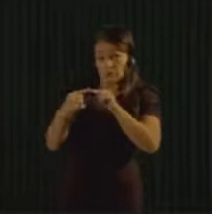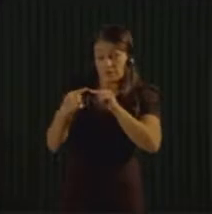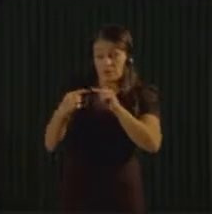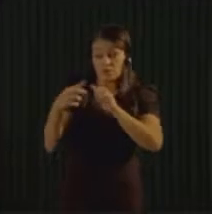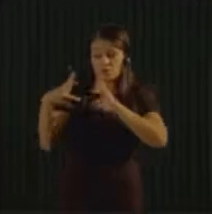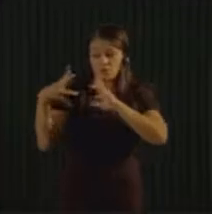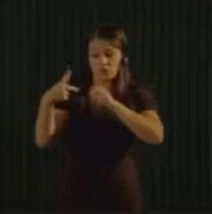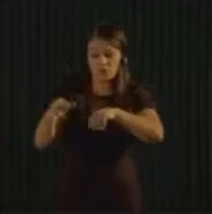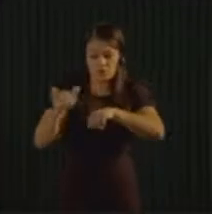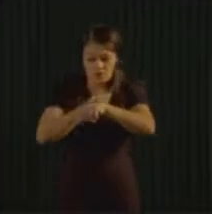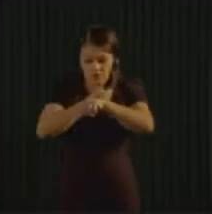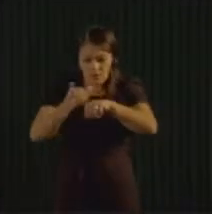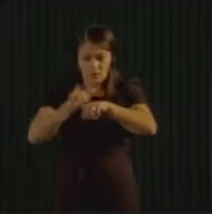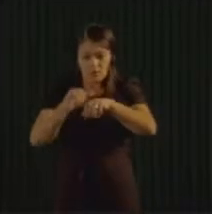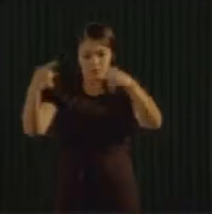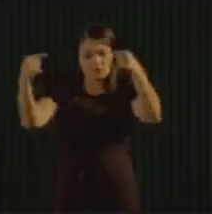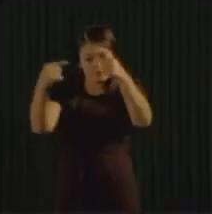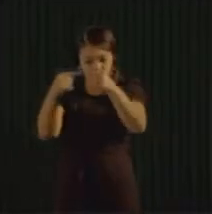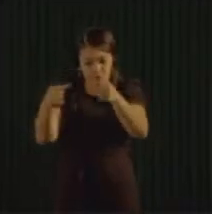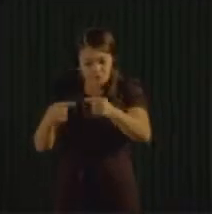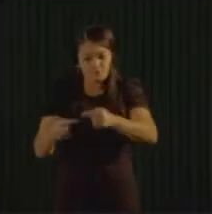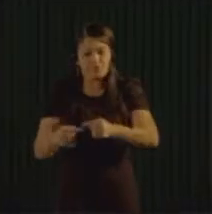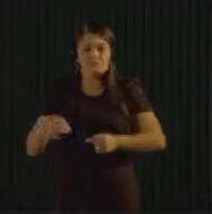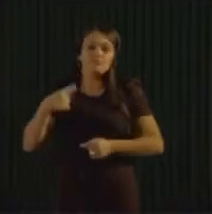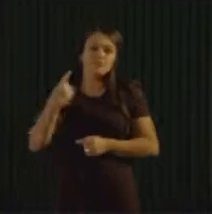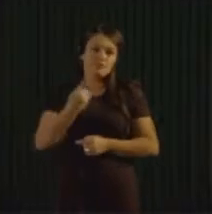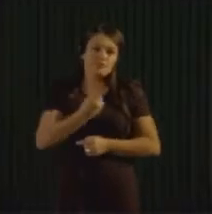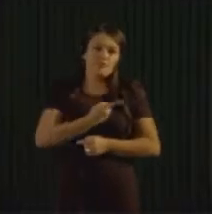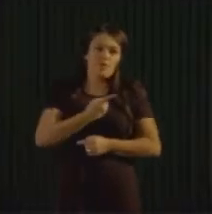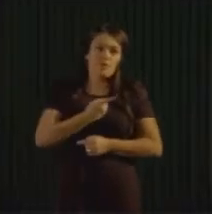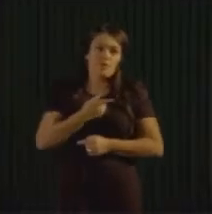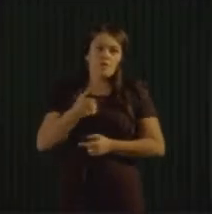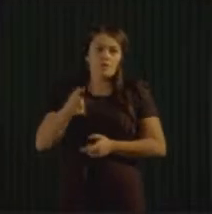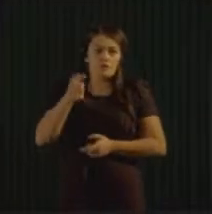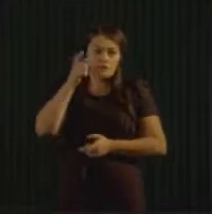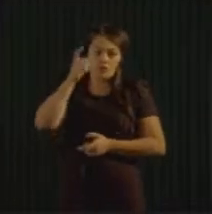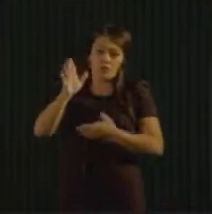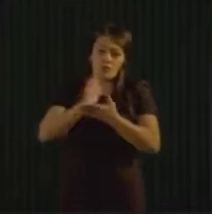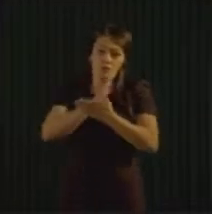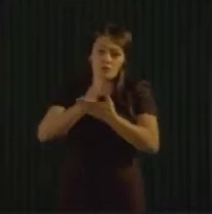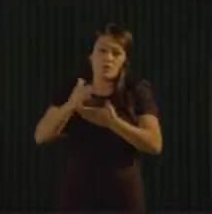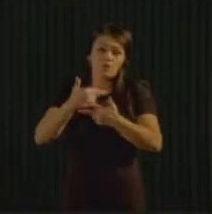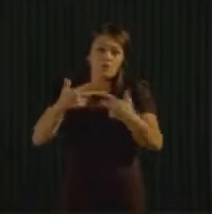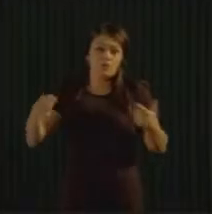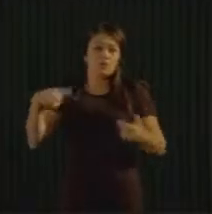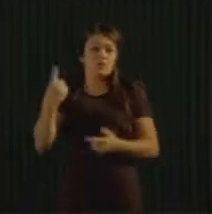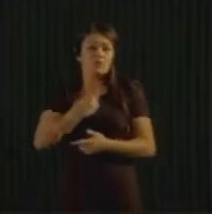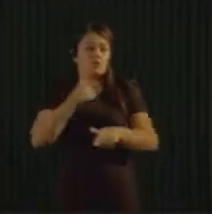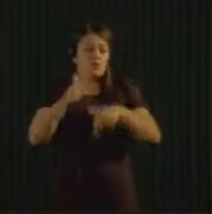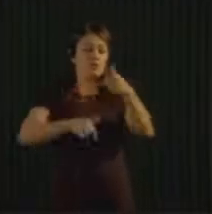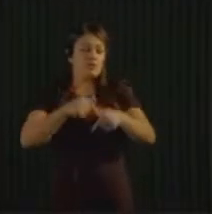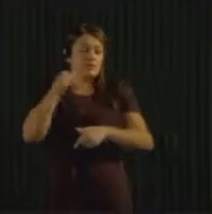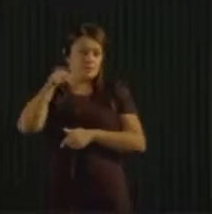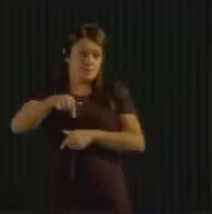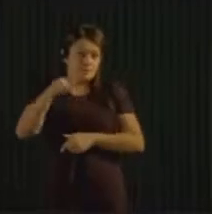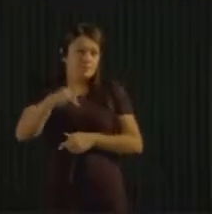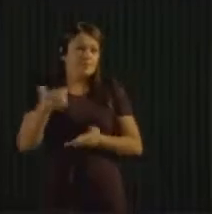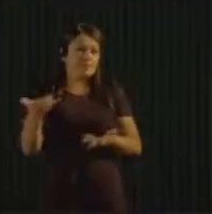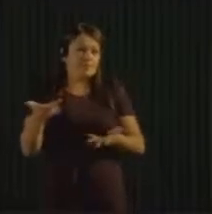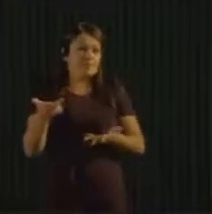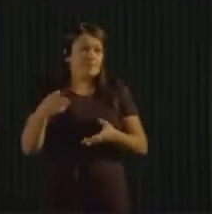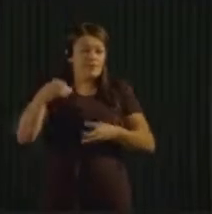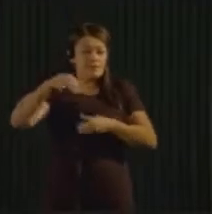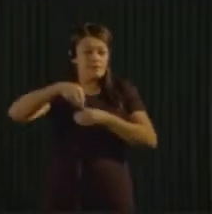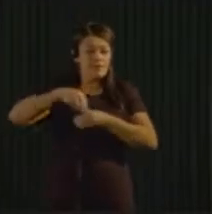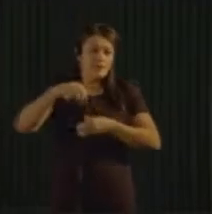stakeholders. So these are some of the examples that we are working on in the community or the municipal level. At the same time,